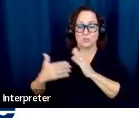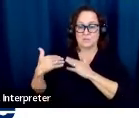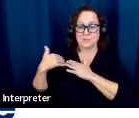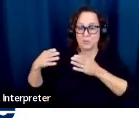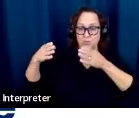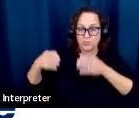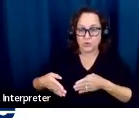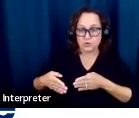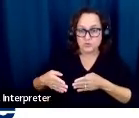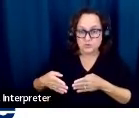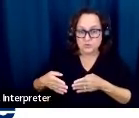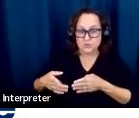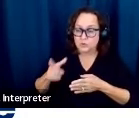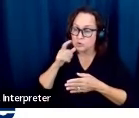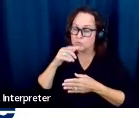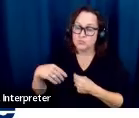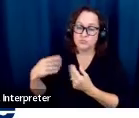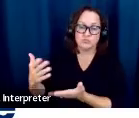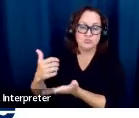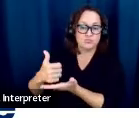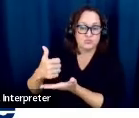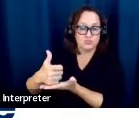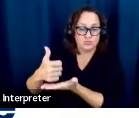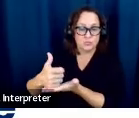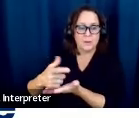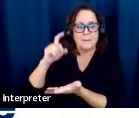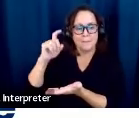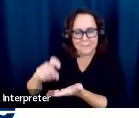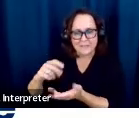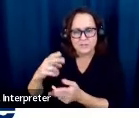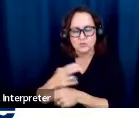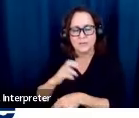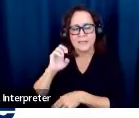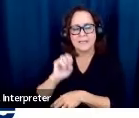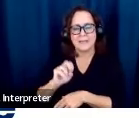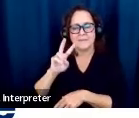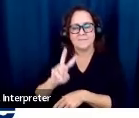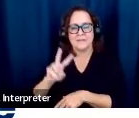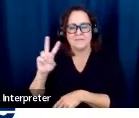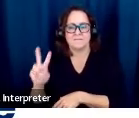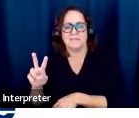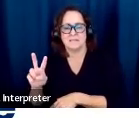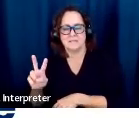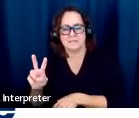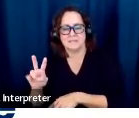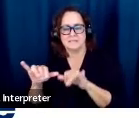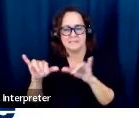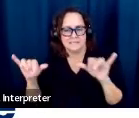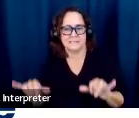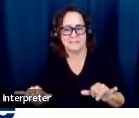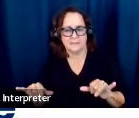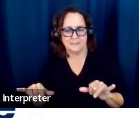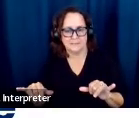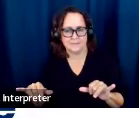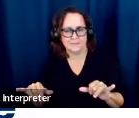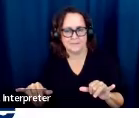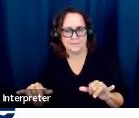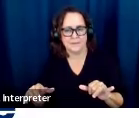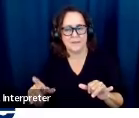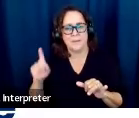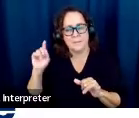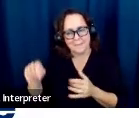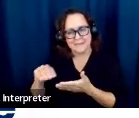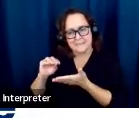relatives providing services, must use the electronic visit verification or EVV system to document their